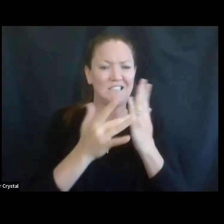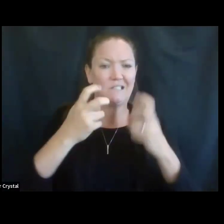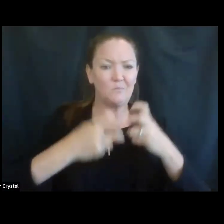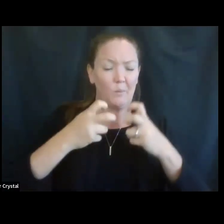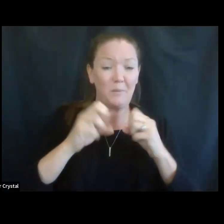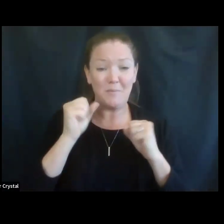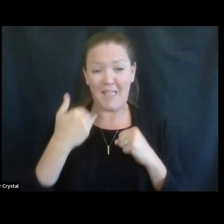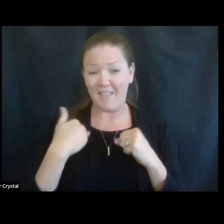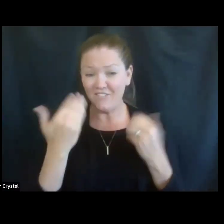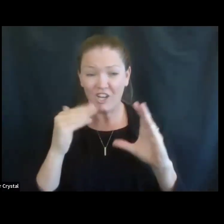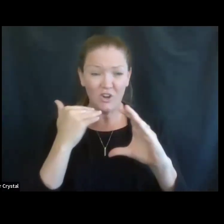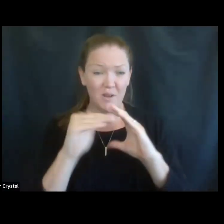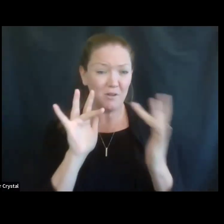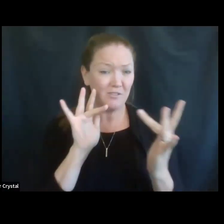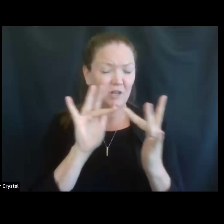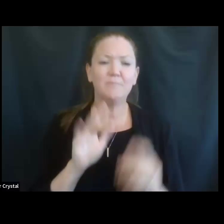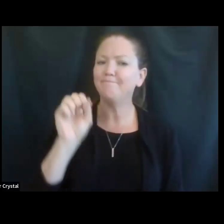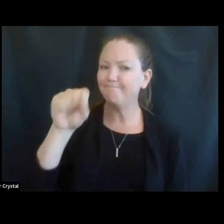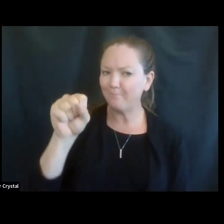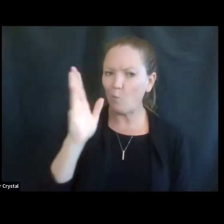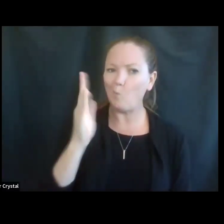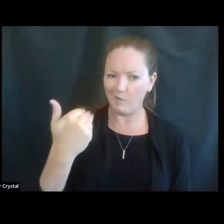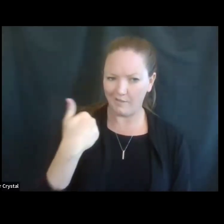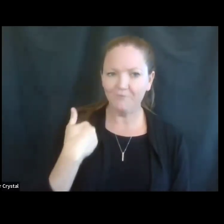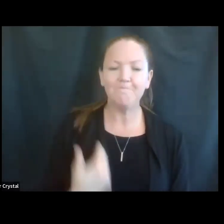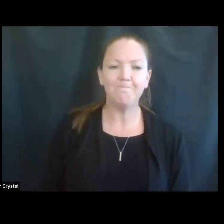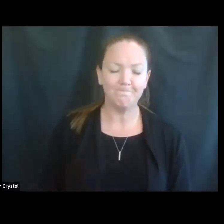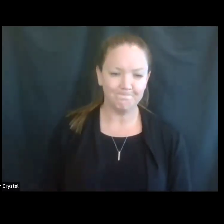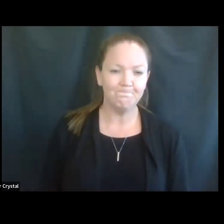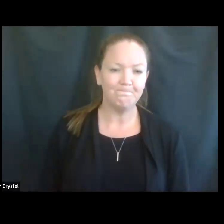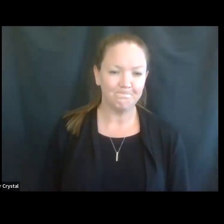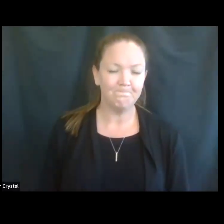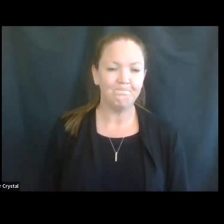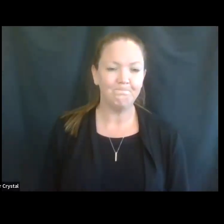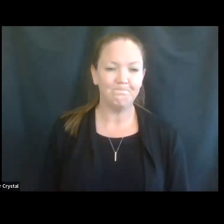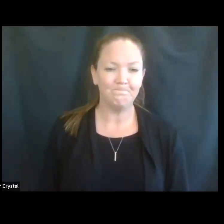think, yes, absolutely. There will be an email address.